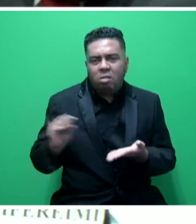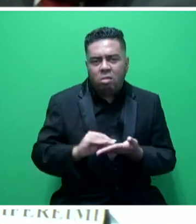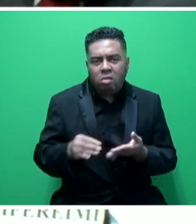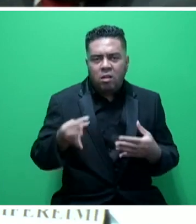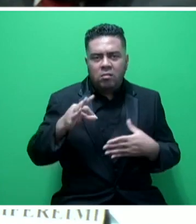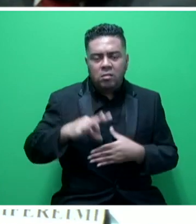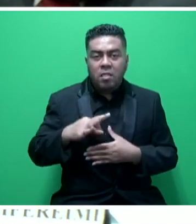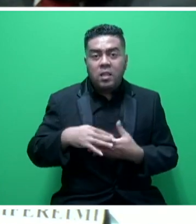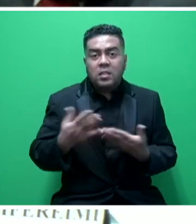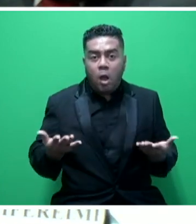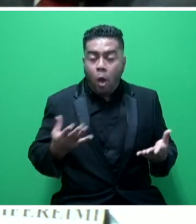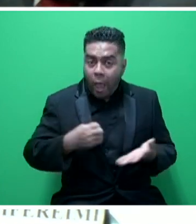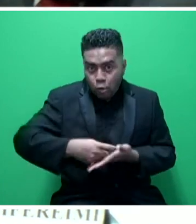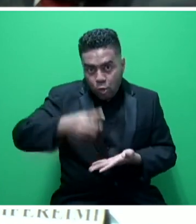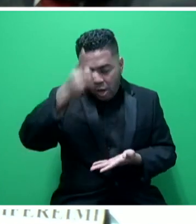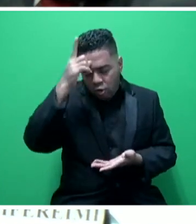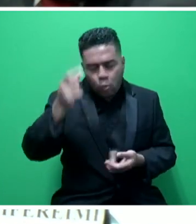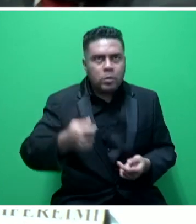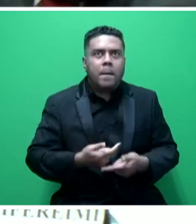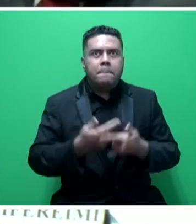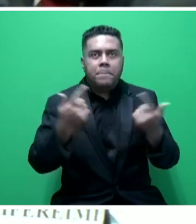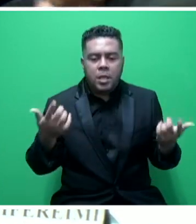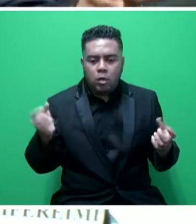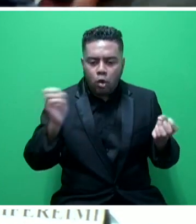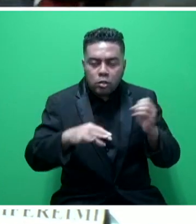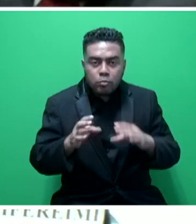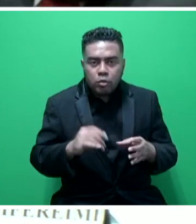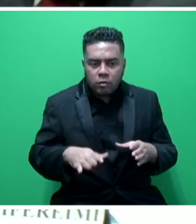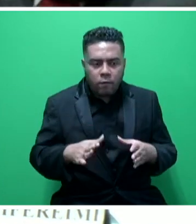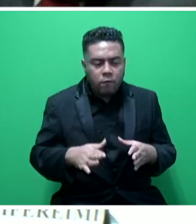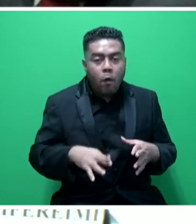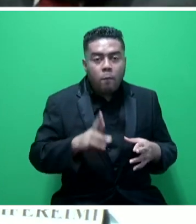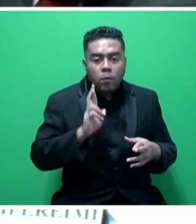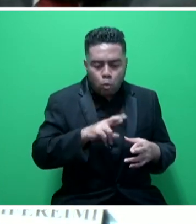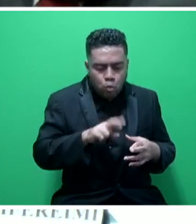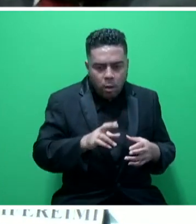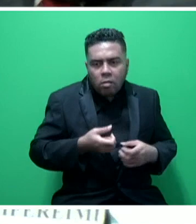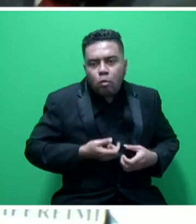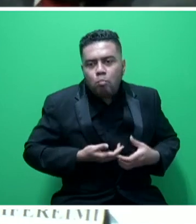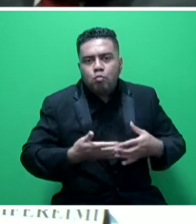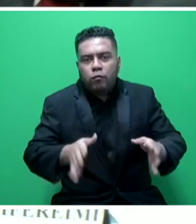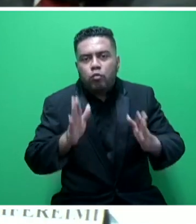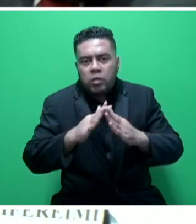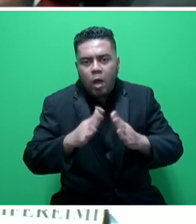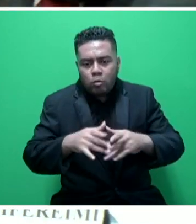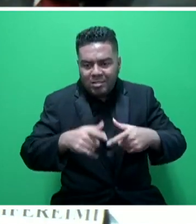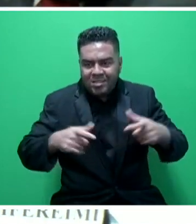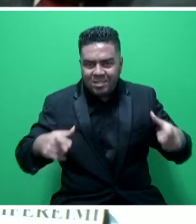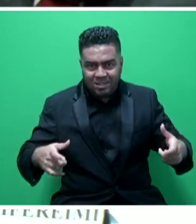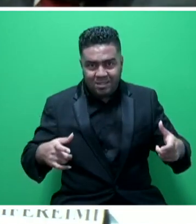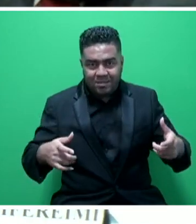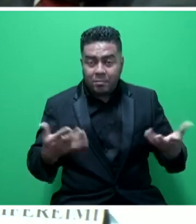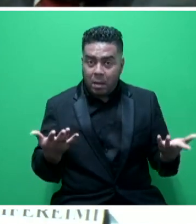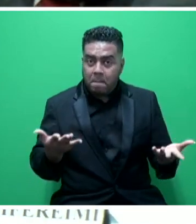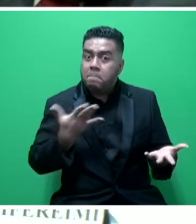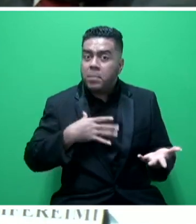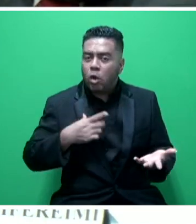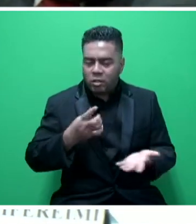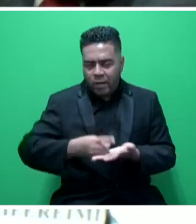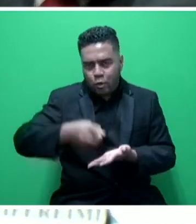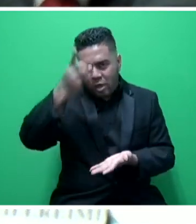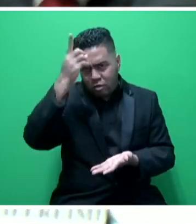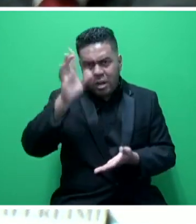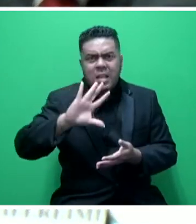people live. Education was a big contributing factor to the rural-urban drift as well during that time. And unfortunately, in some part